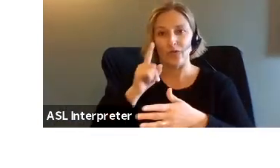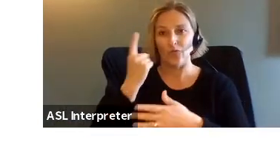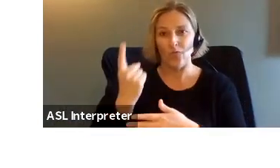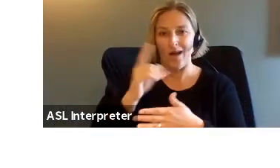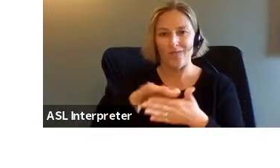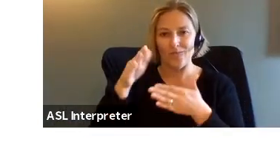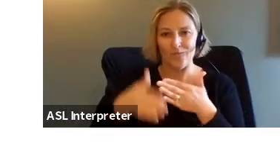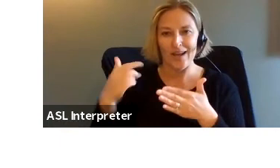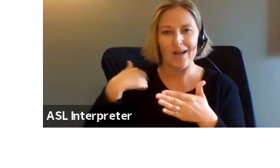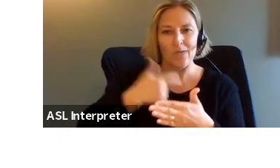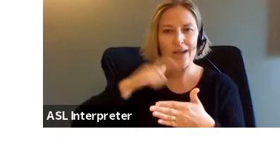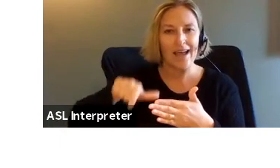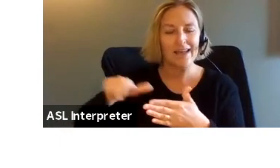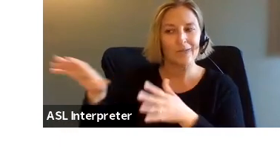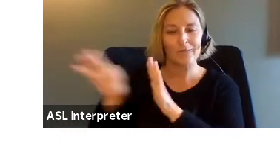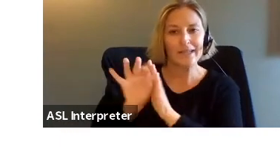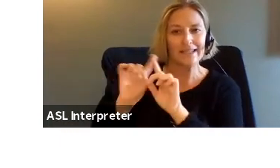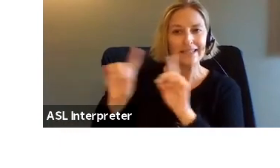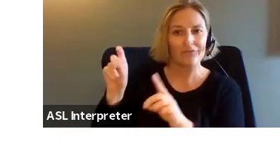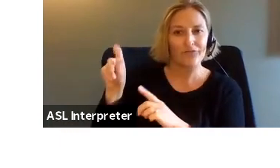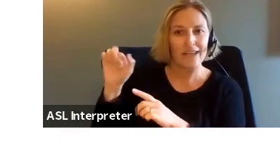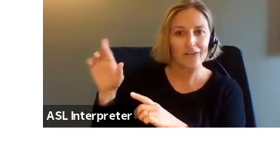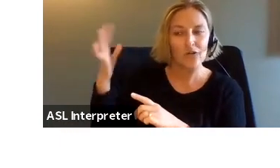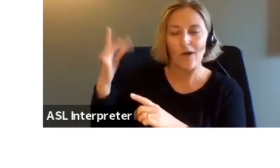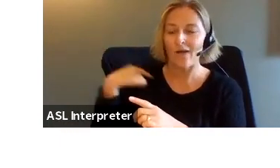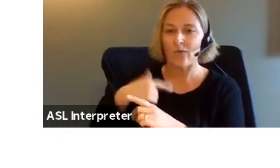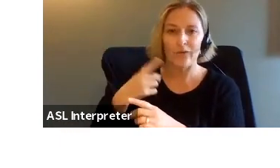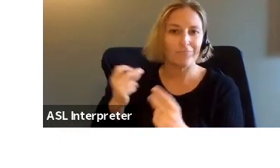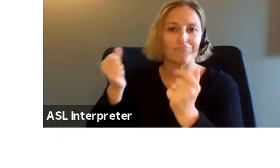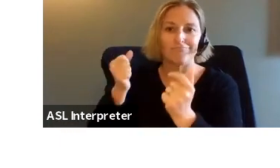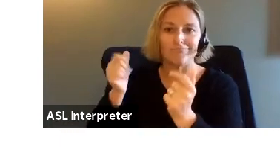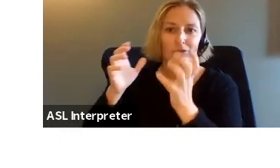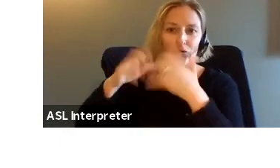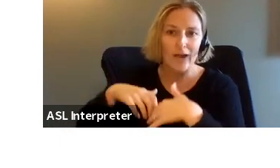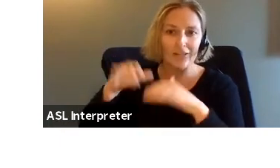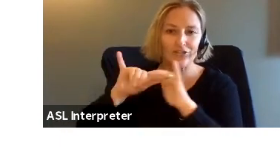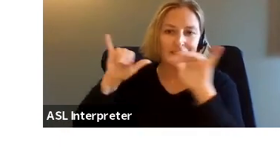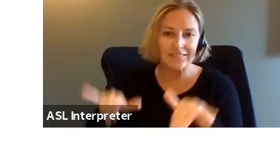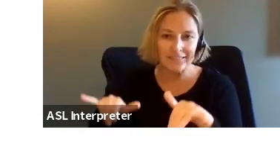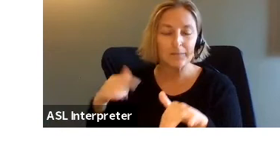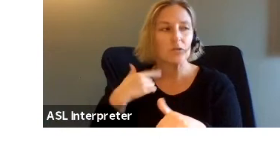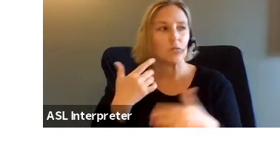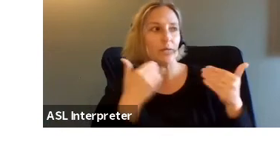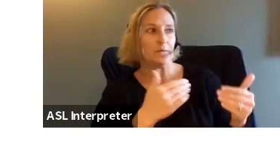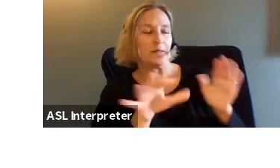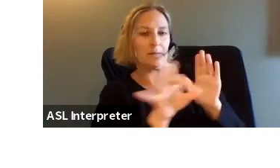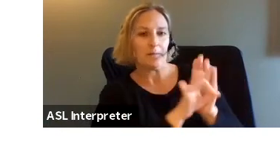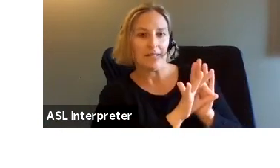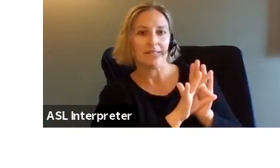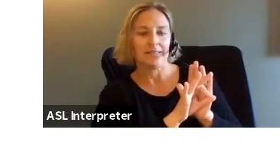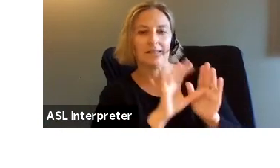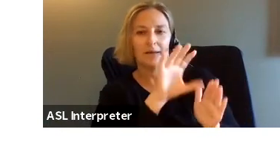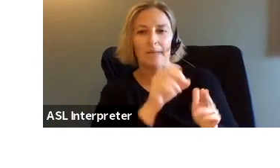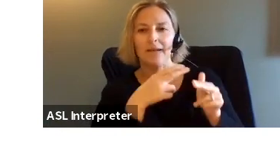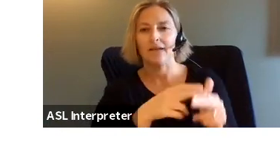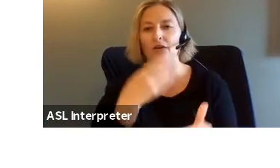vendor because we immediately crashed our system using the old vendor. So we selected one of the vendors, which is called Blue Jeans, and activated this over